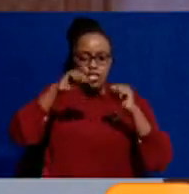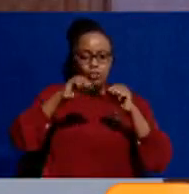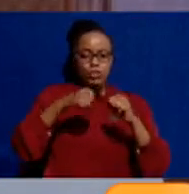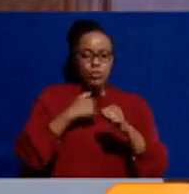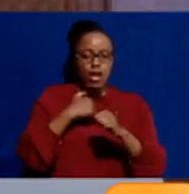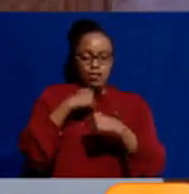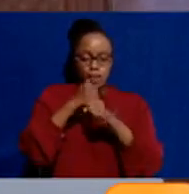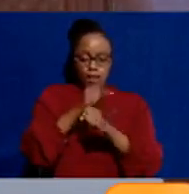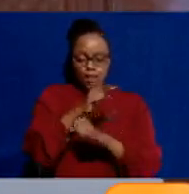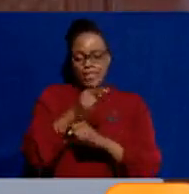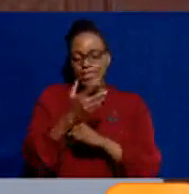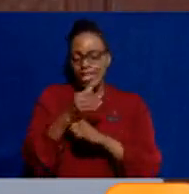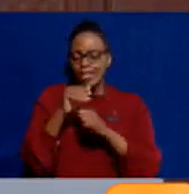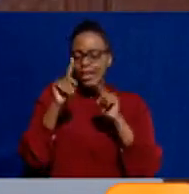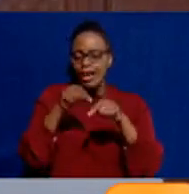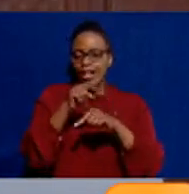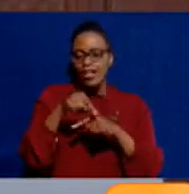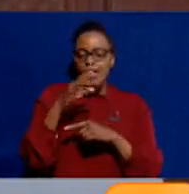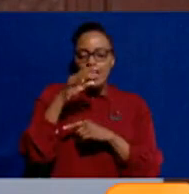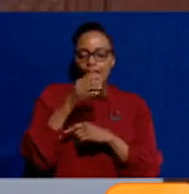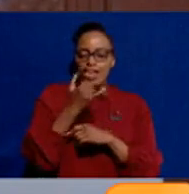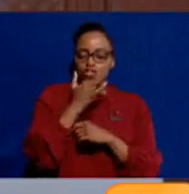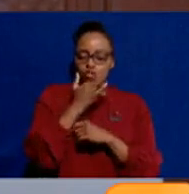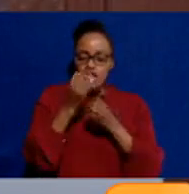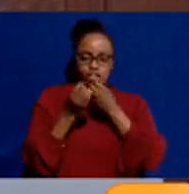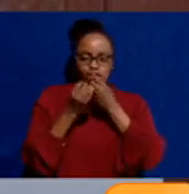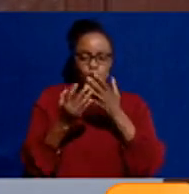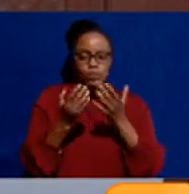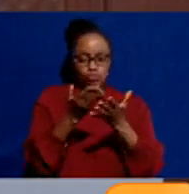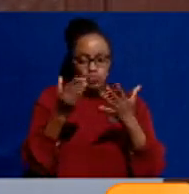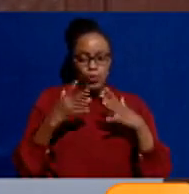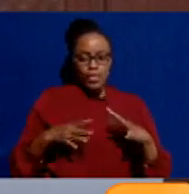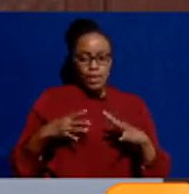this misinformation does not derail agriculture?